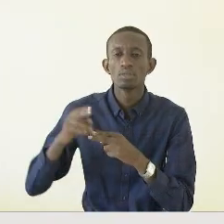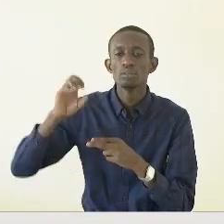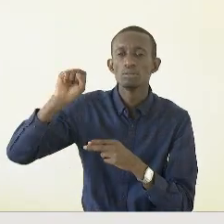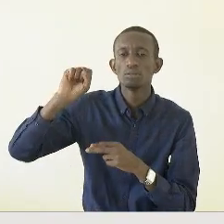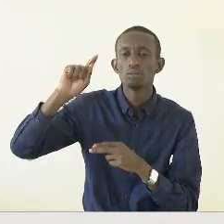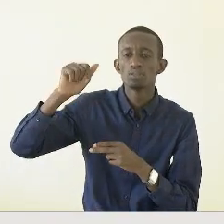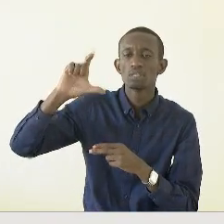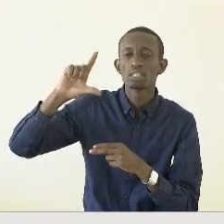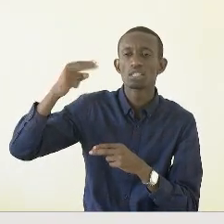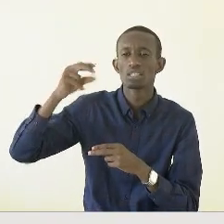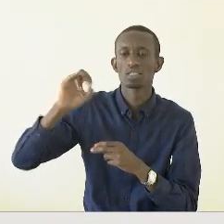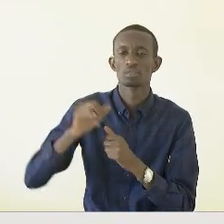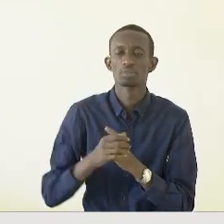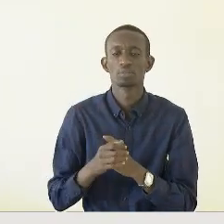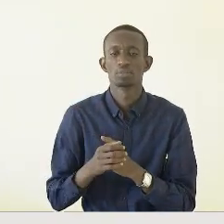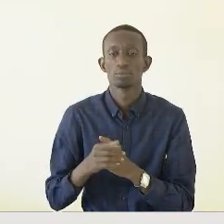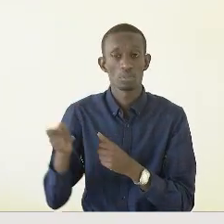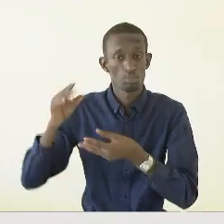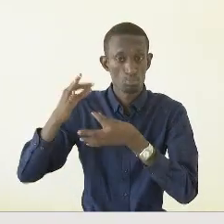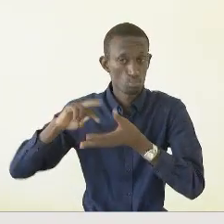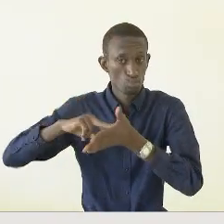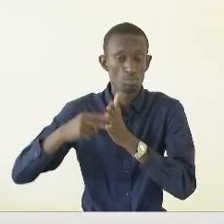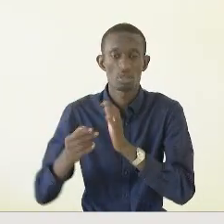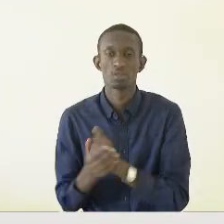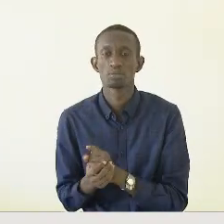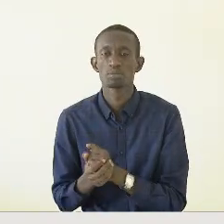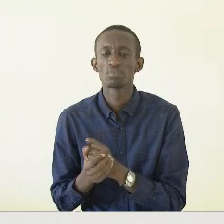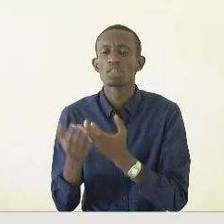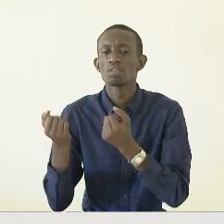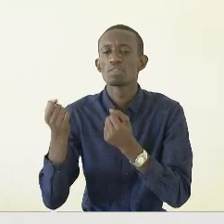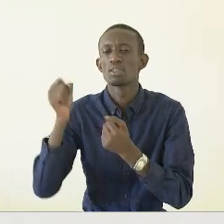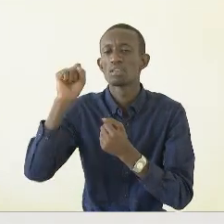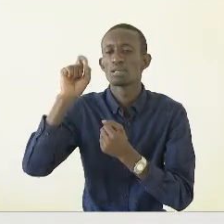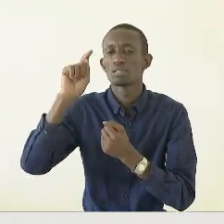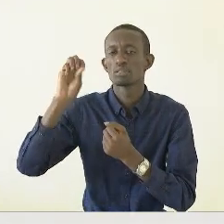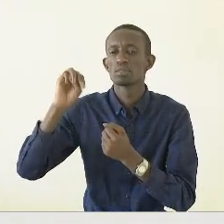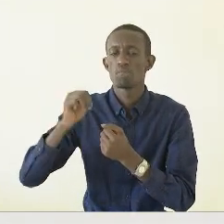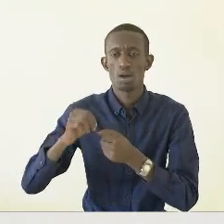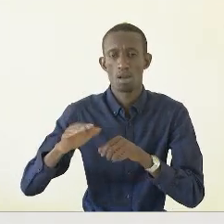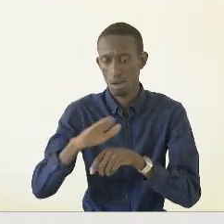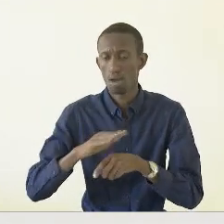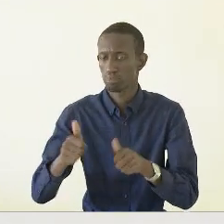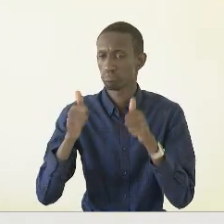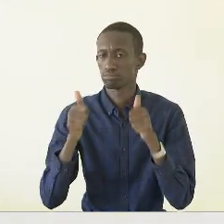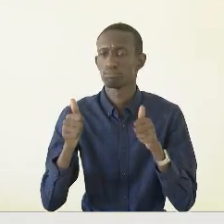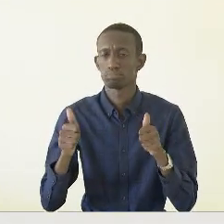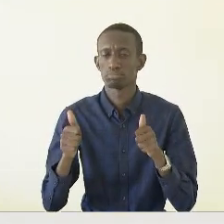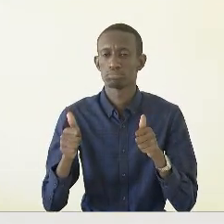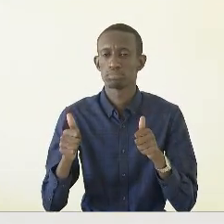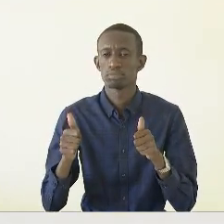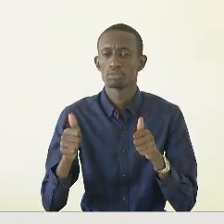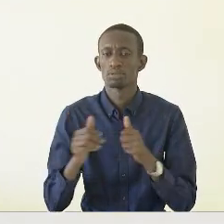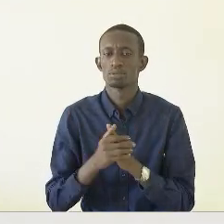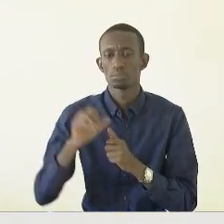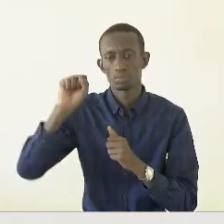and thread, and that means it holds the stigma in proper position so that this stigma